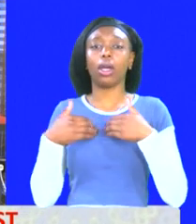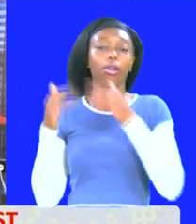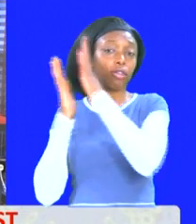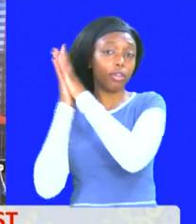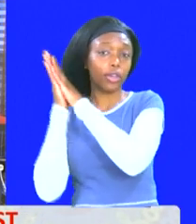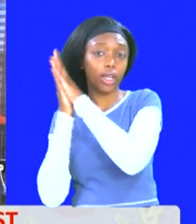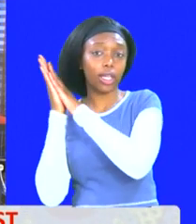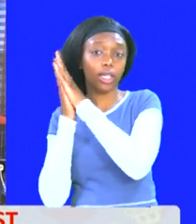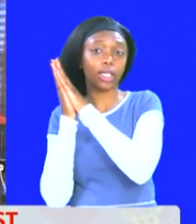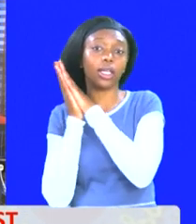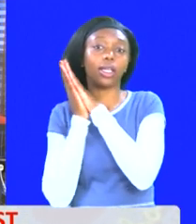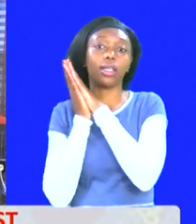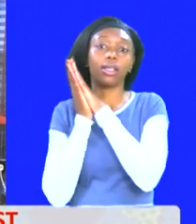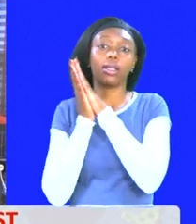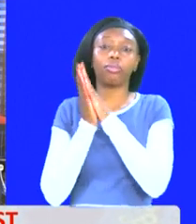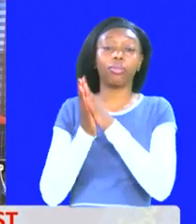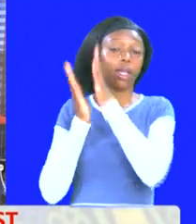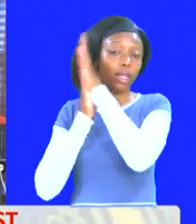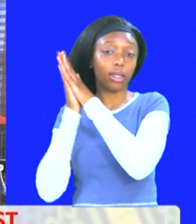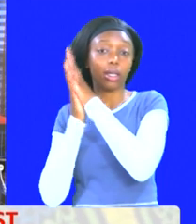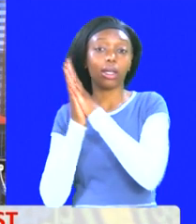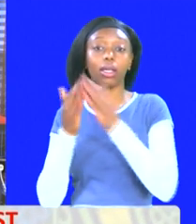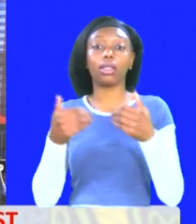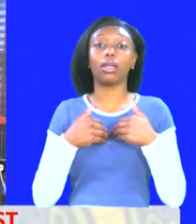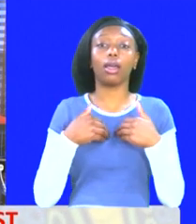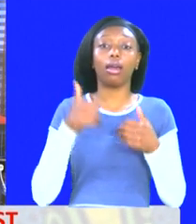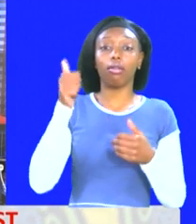afrobeat tune lazima itachezwa hapa kwenye Science TV Reggae Fest.